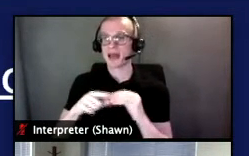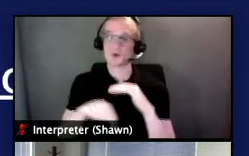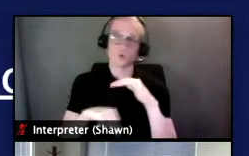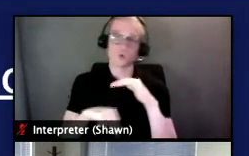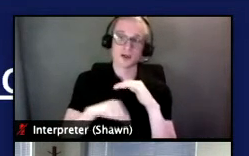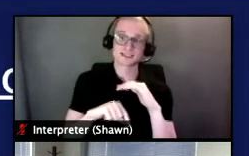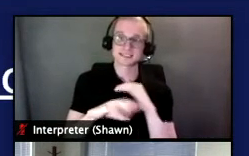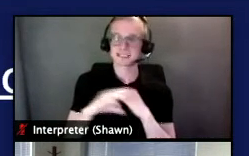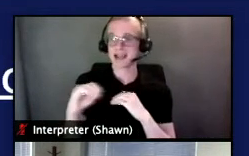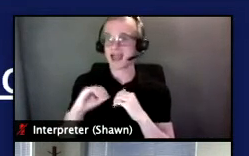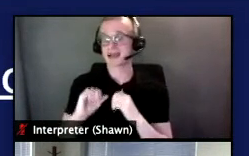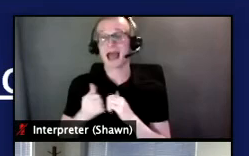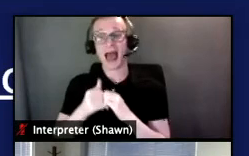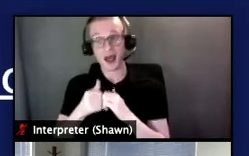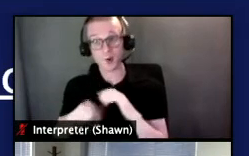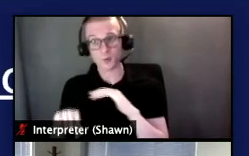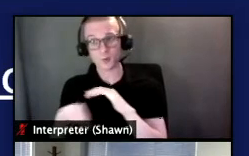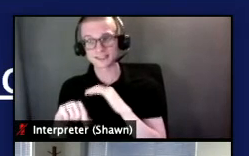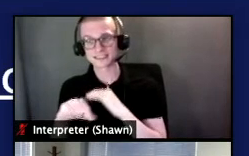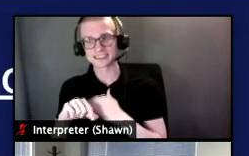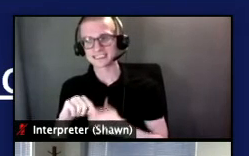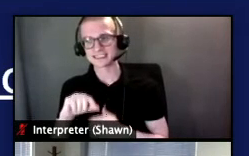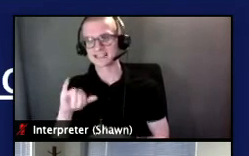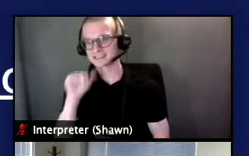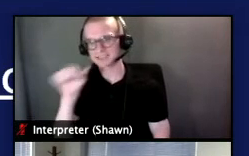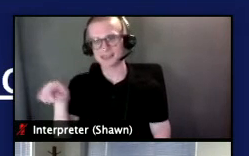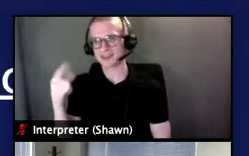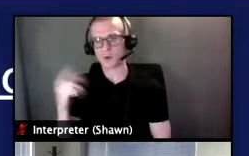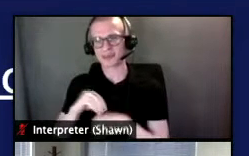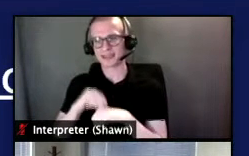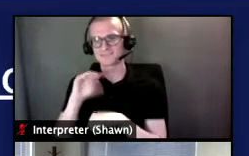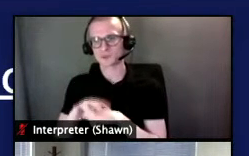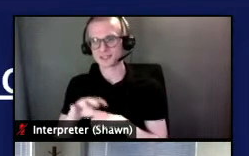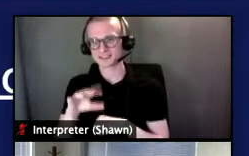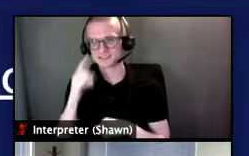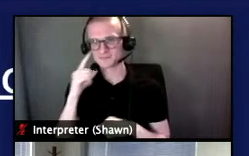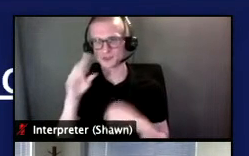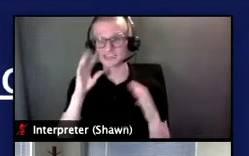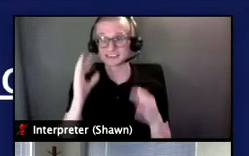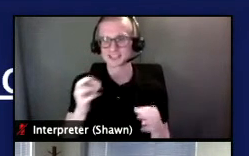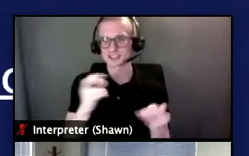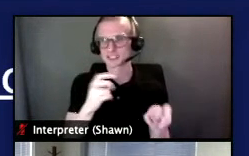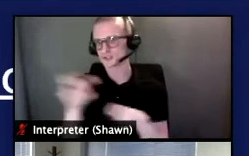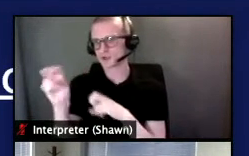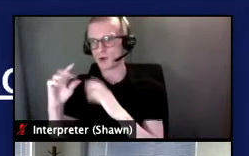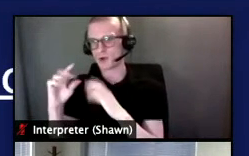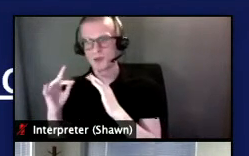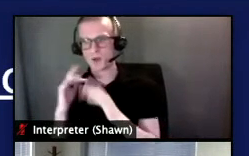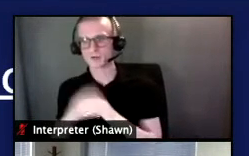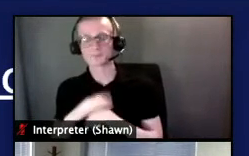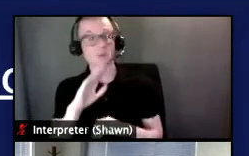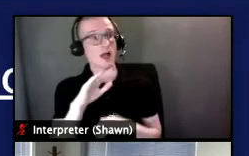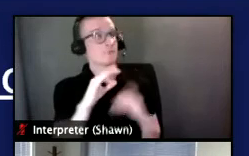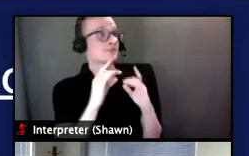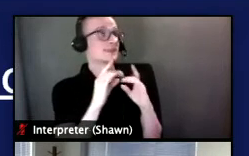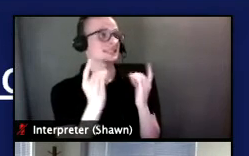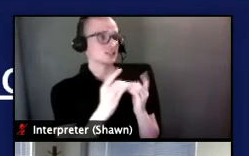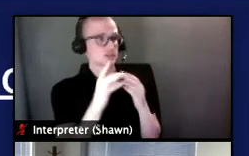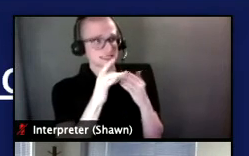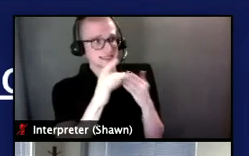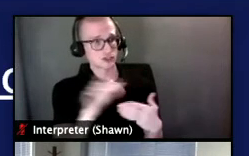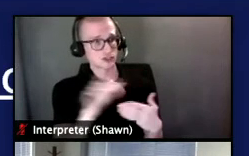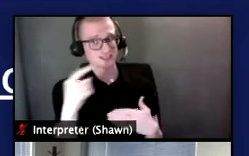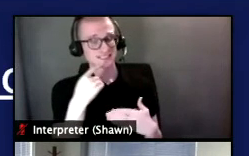sole driver for decisions to go remote. Well, what the district leaders are saying is that they're having complete